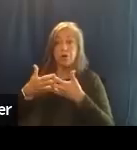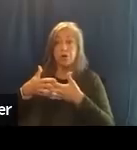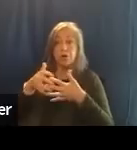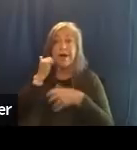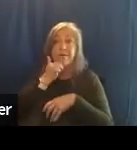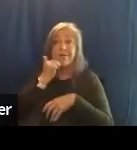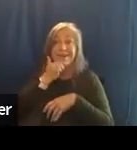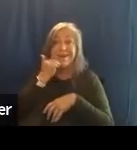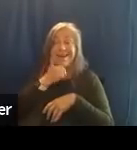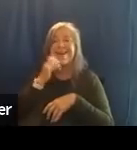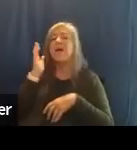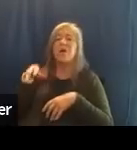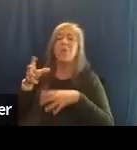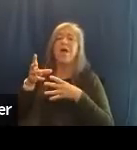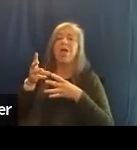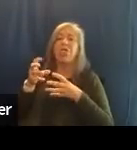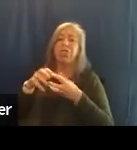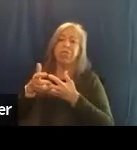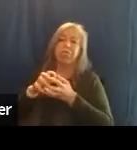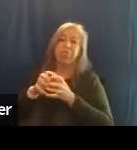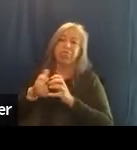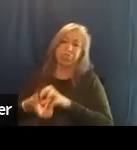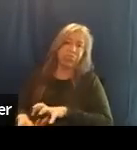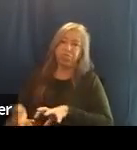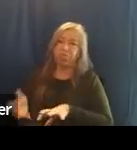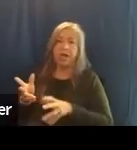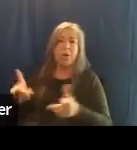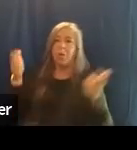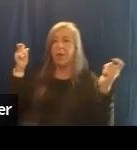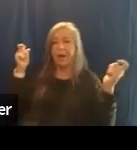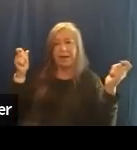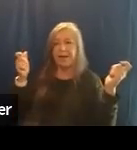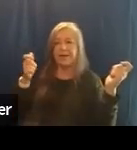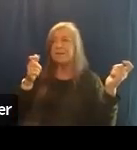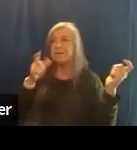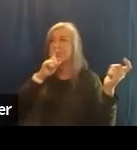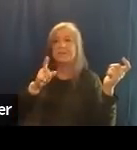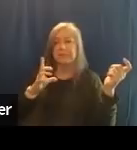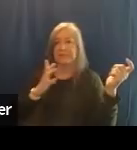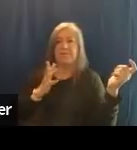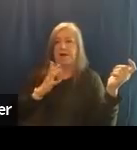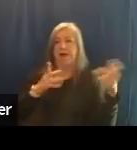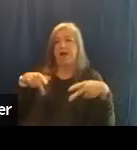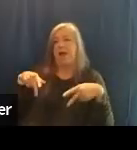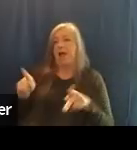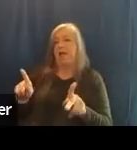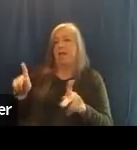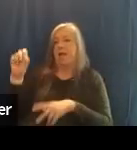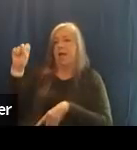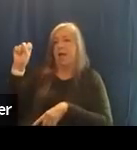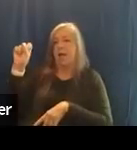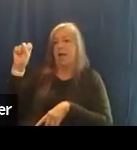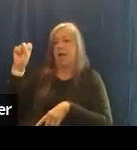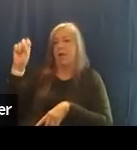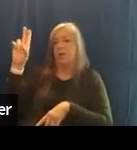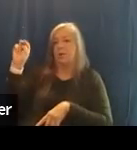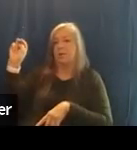And it is okay to dry them in the sun or just hanging out to dry. So I do know this summer